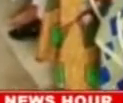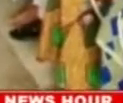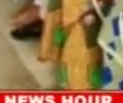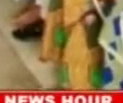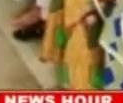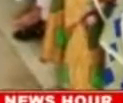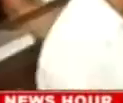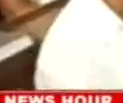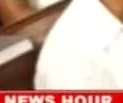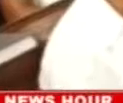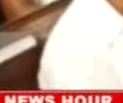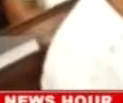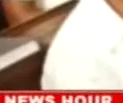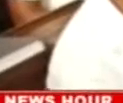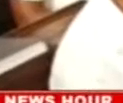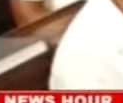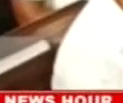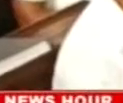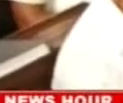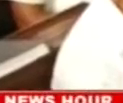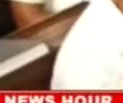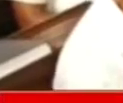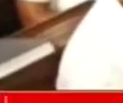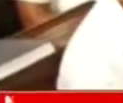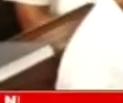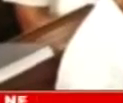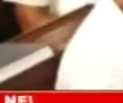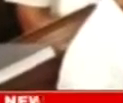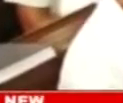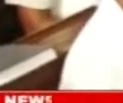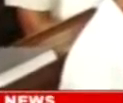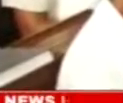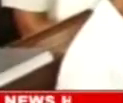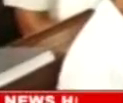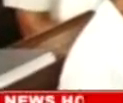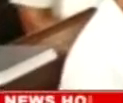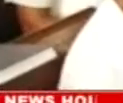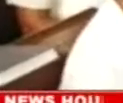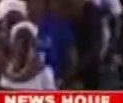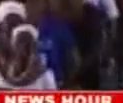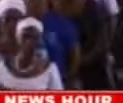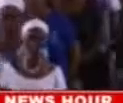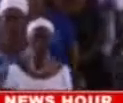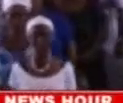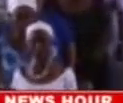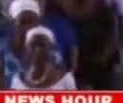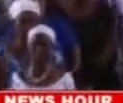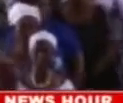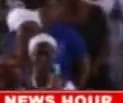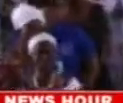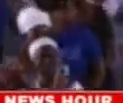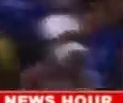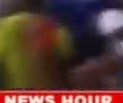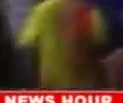Savior Comes," while asking Christians to rejoice in the face of challenges. He said, though it is a